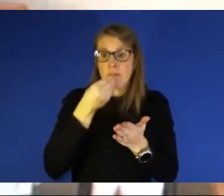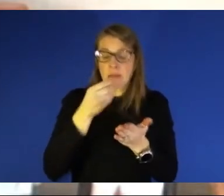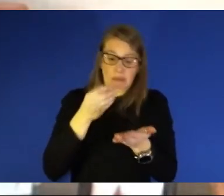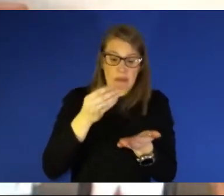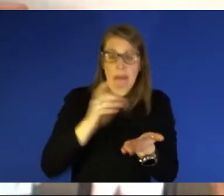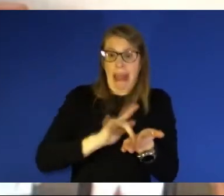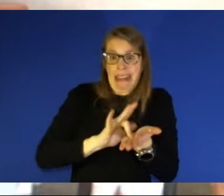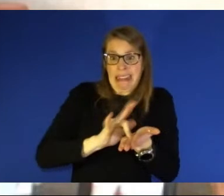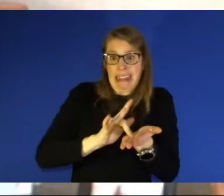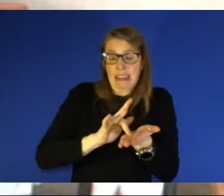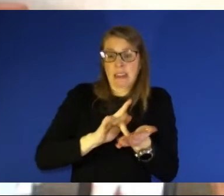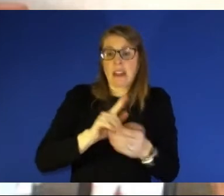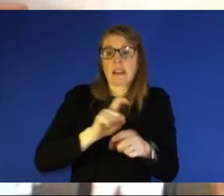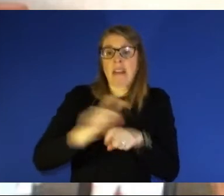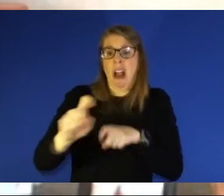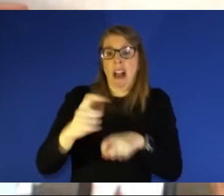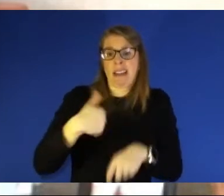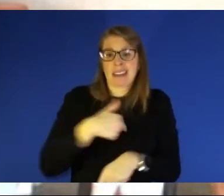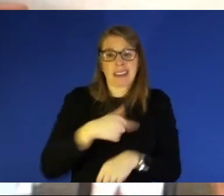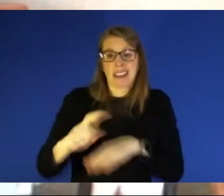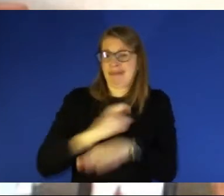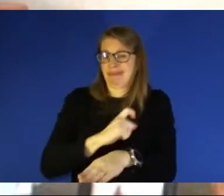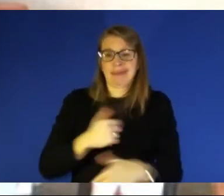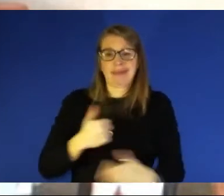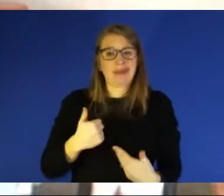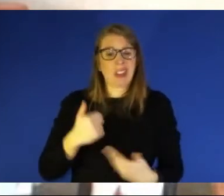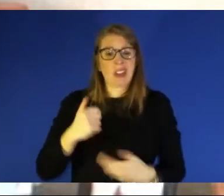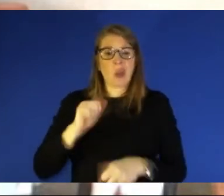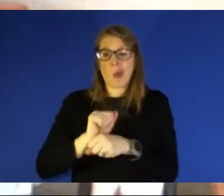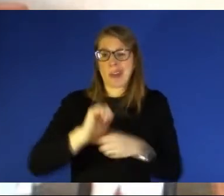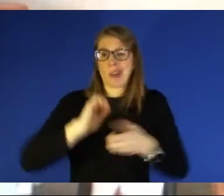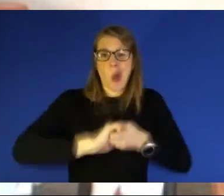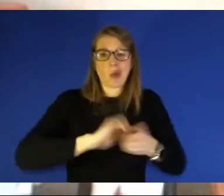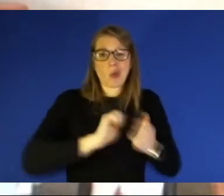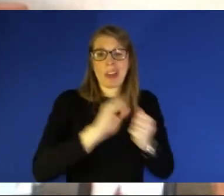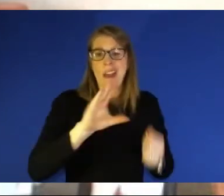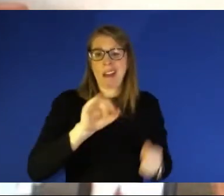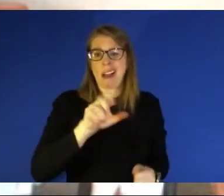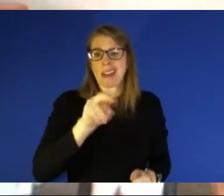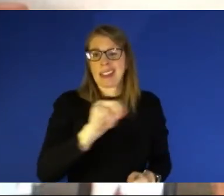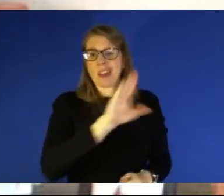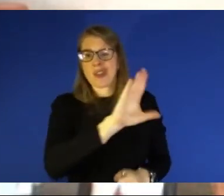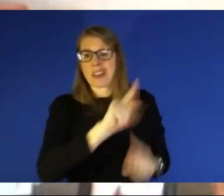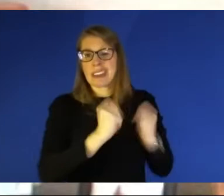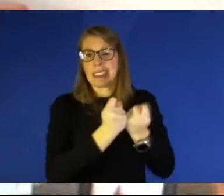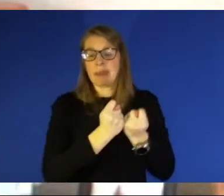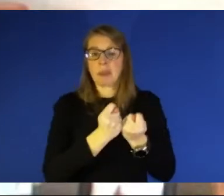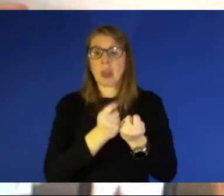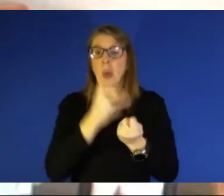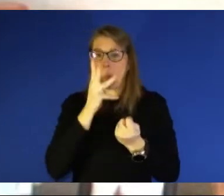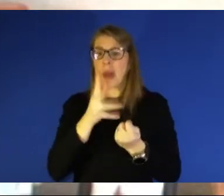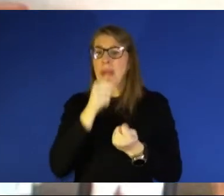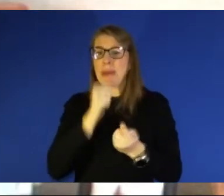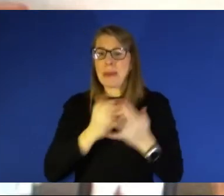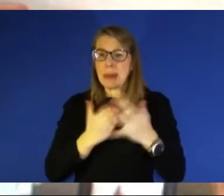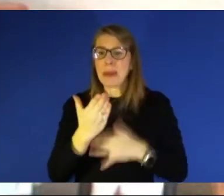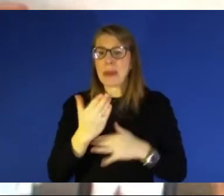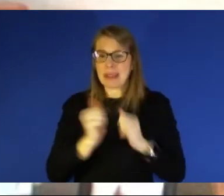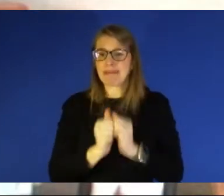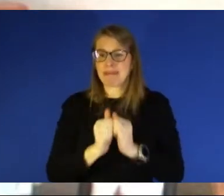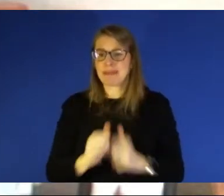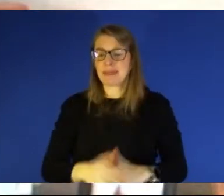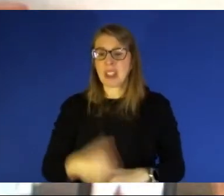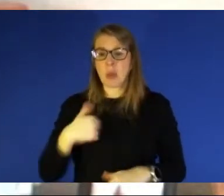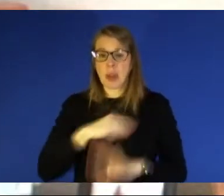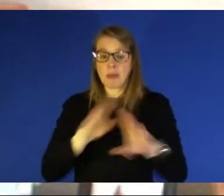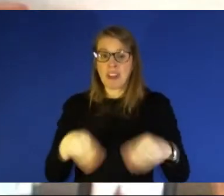very closely with Colleen and her team, and we'll get through this. We're here to provide great care, and we're here to